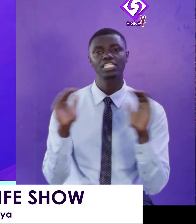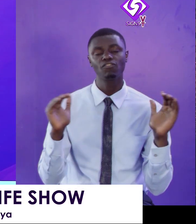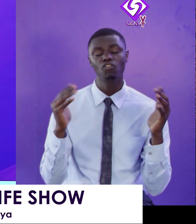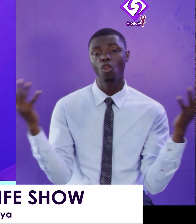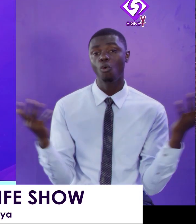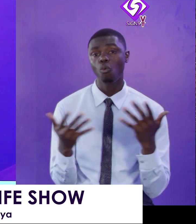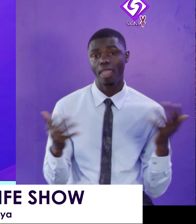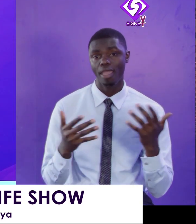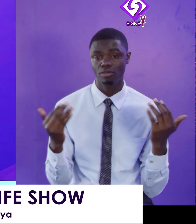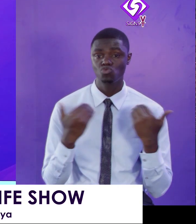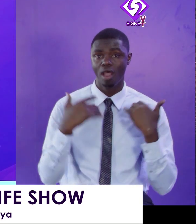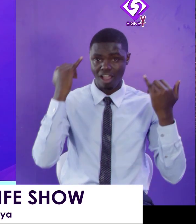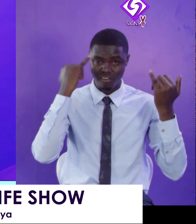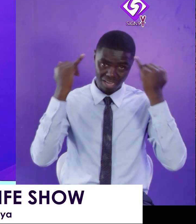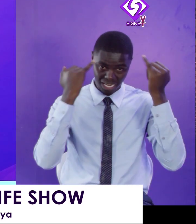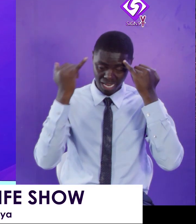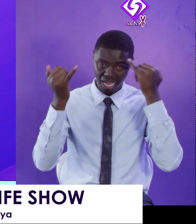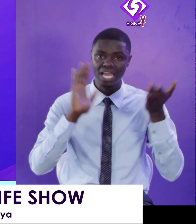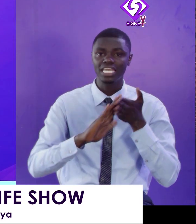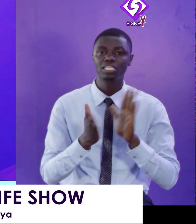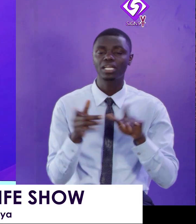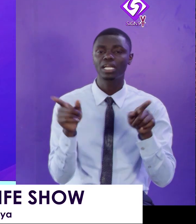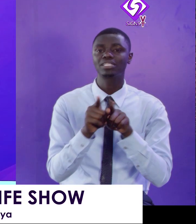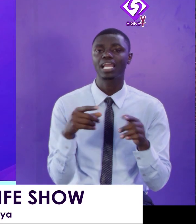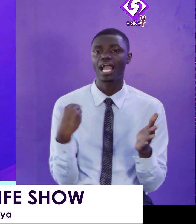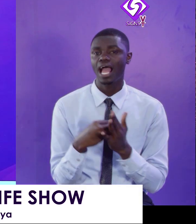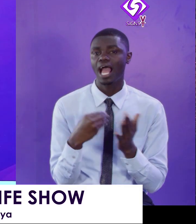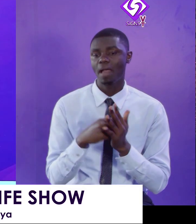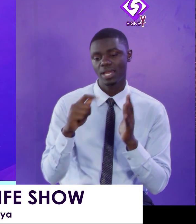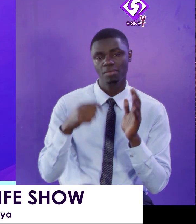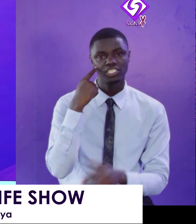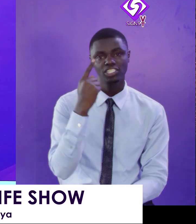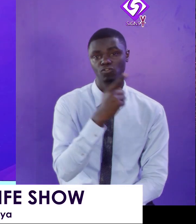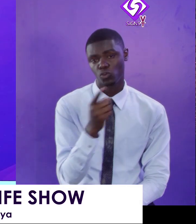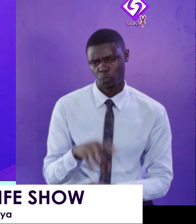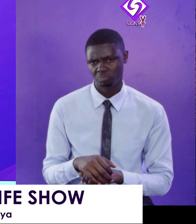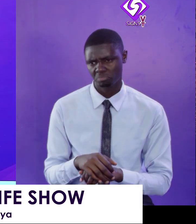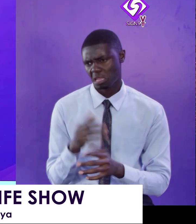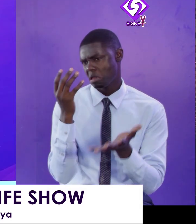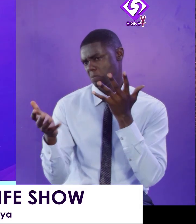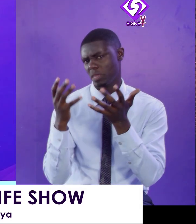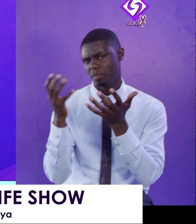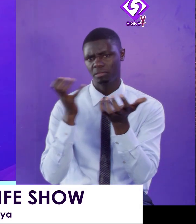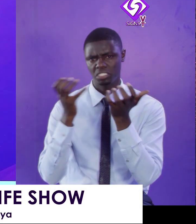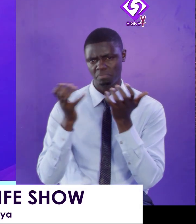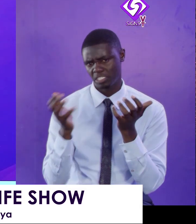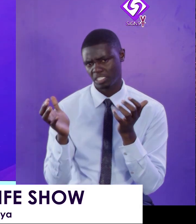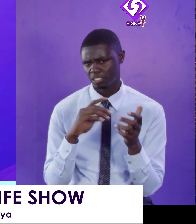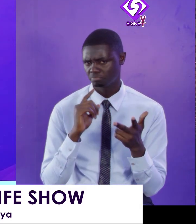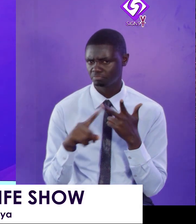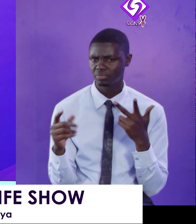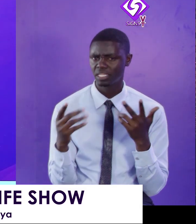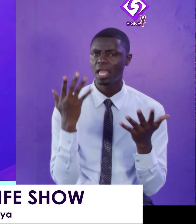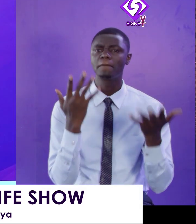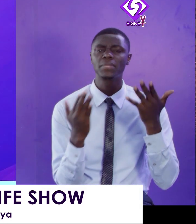with an idea that becomes like a money machine for you. Yeah? It may be your business. It may be